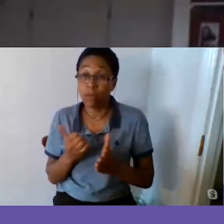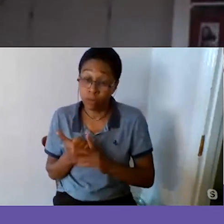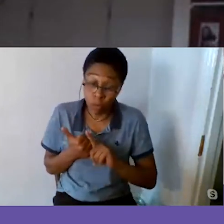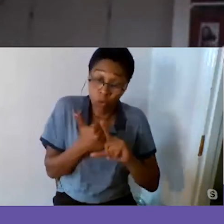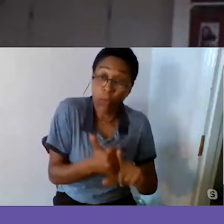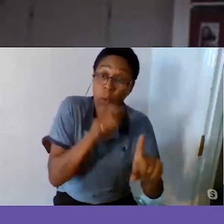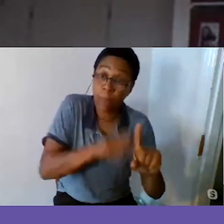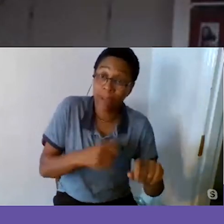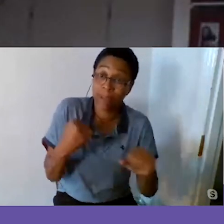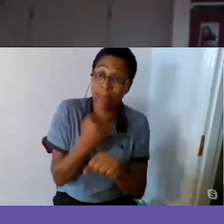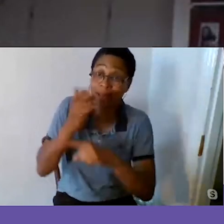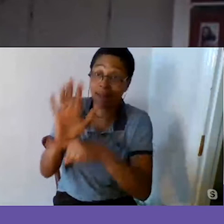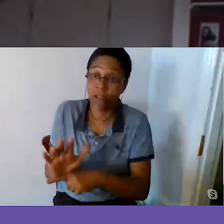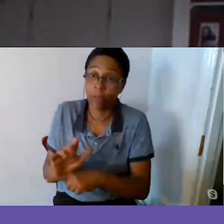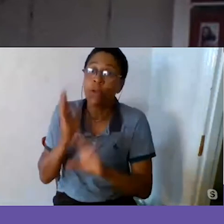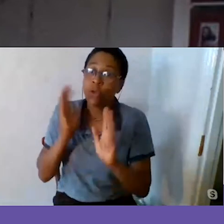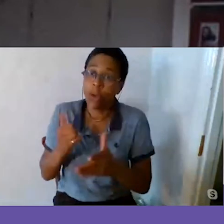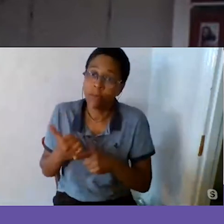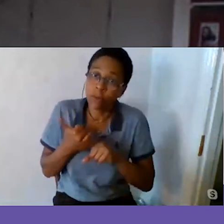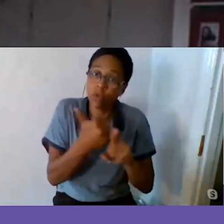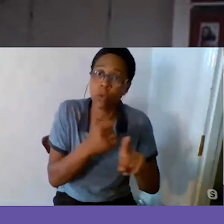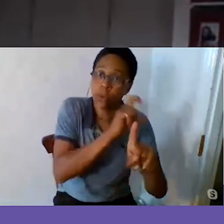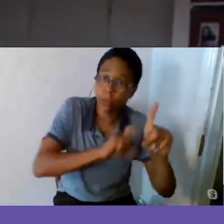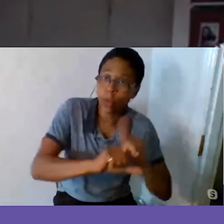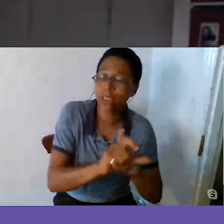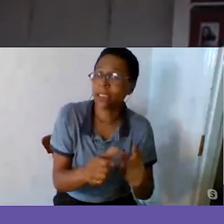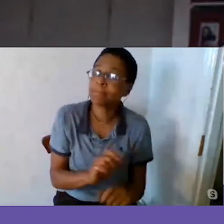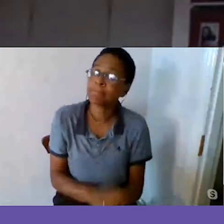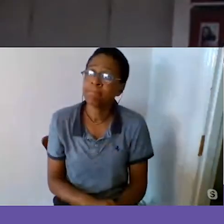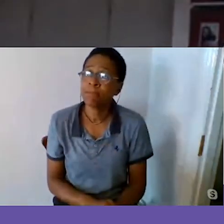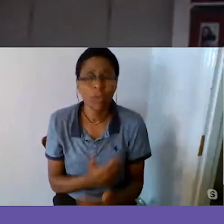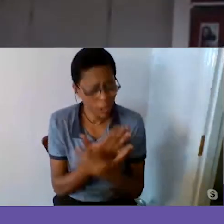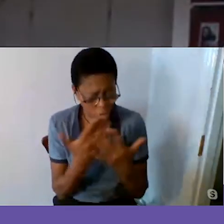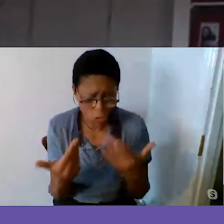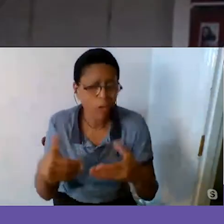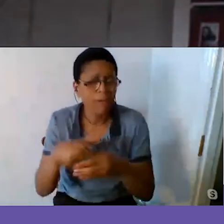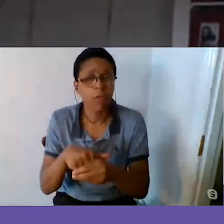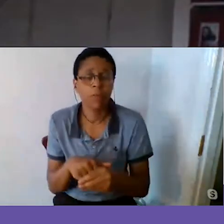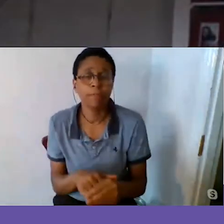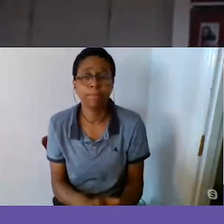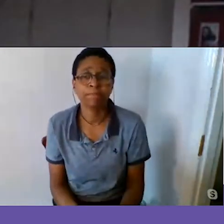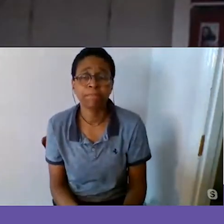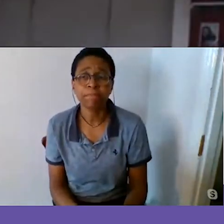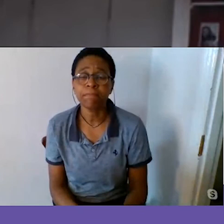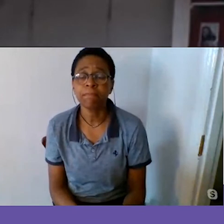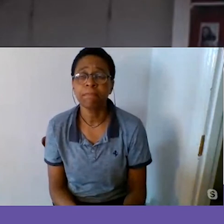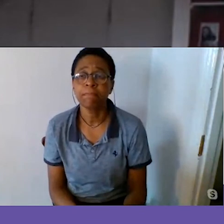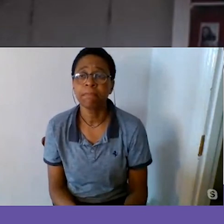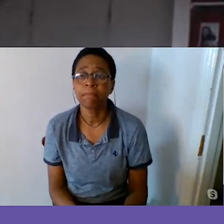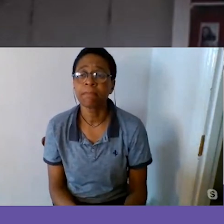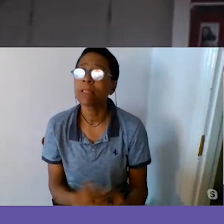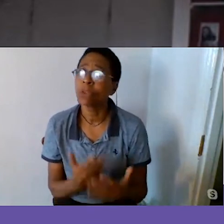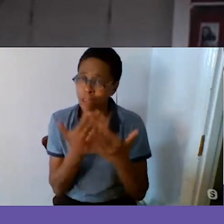filmmaker and support that community and everything like behind the scenes. So yeah, it's a lot